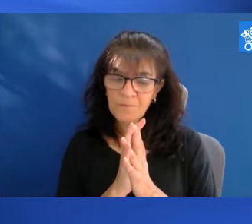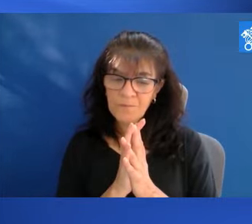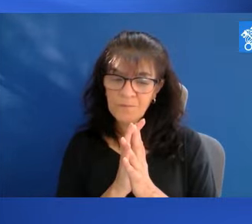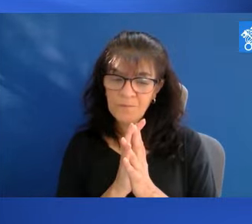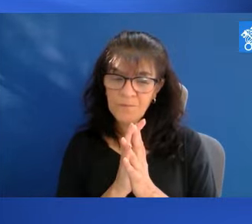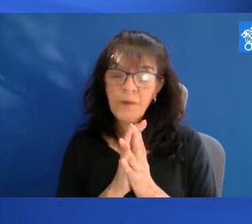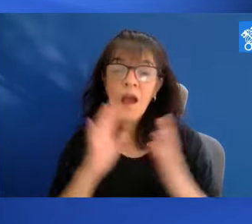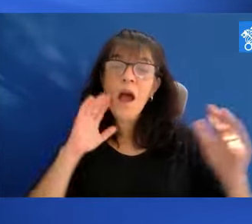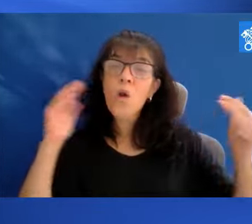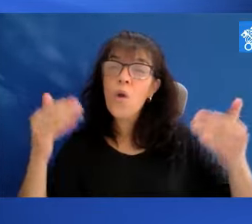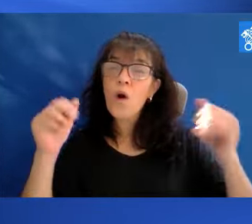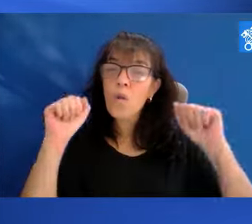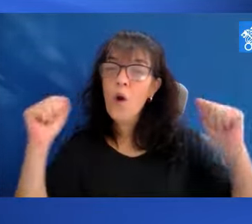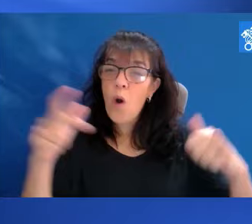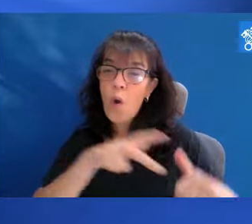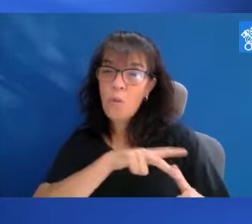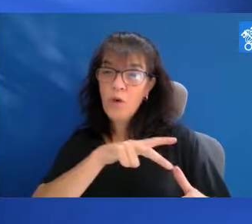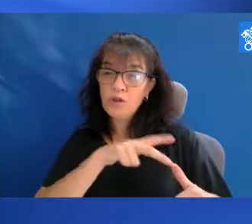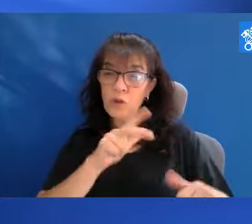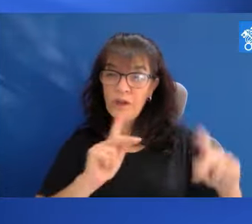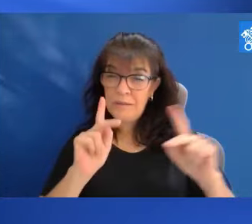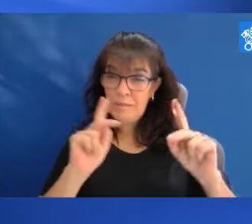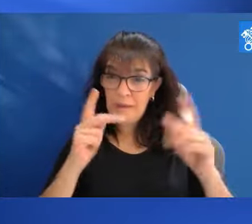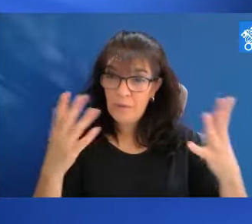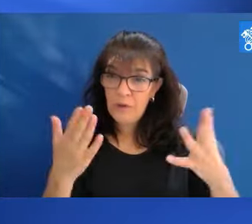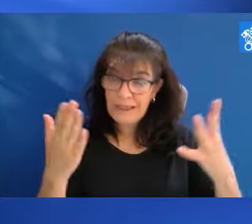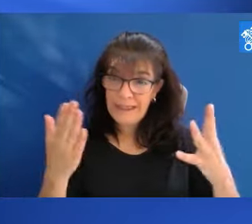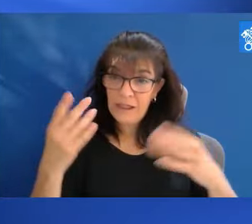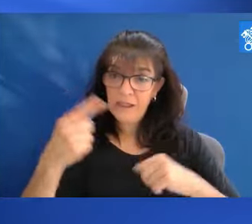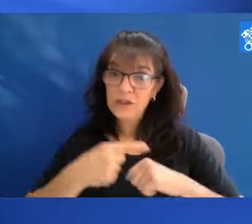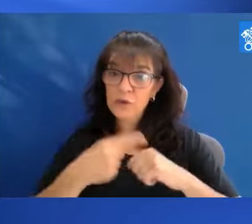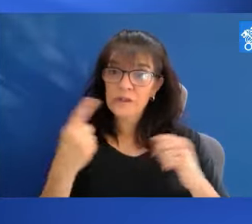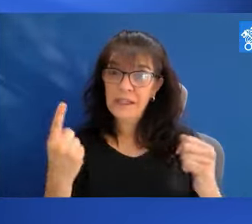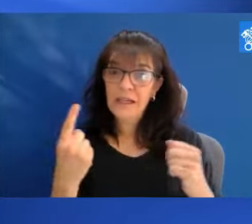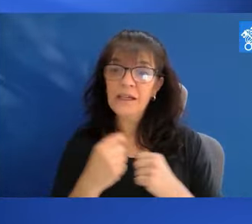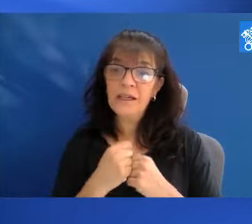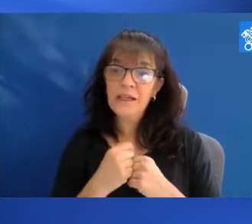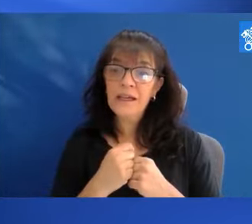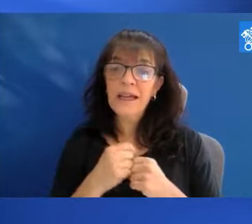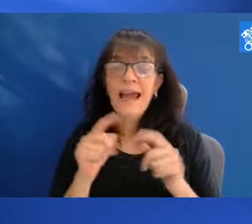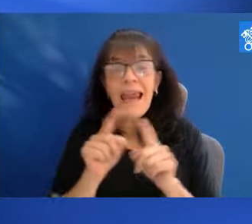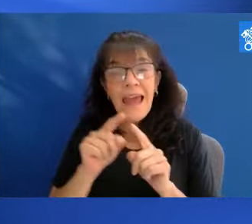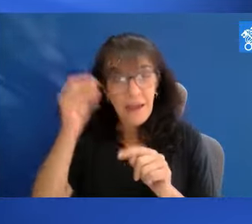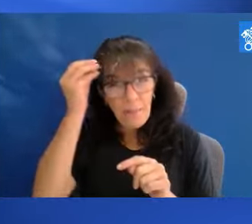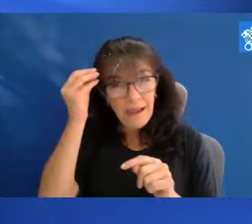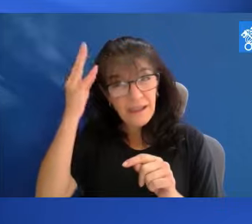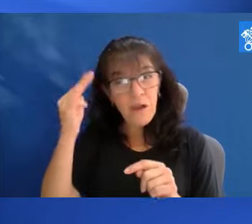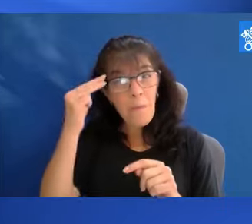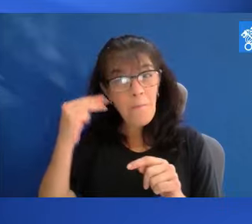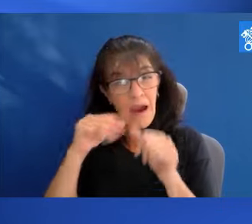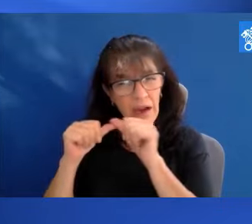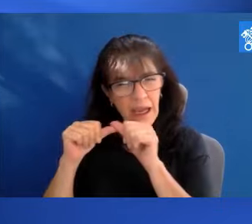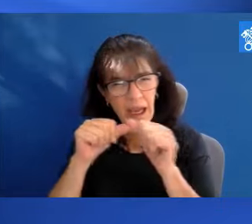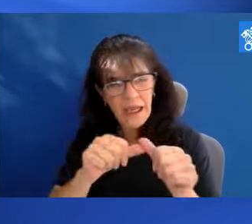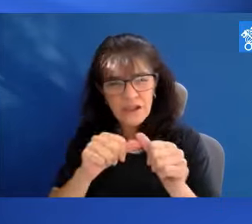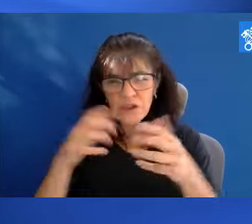I welcome all Portuguese-speaking pilgrims present at today's audience. As she did on the day of Pentecost, Mary continues today to